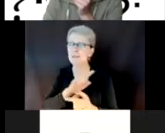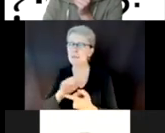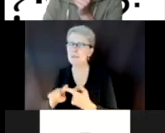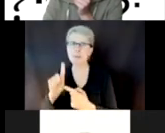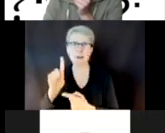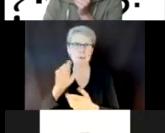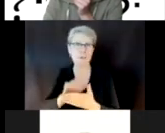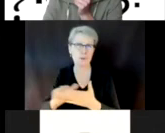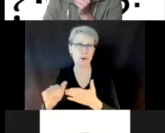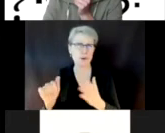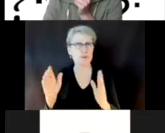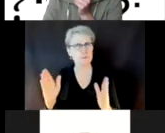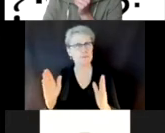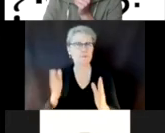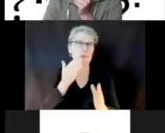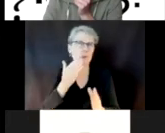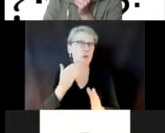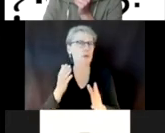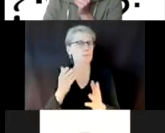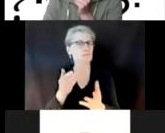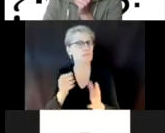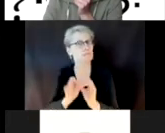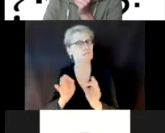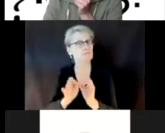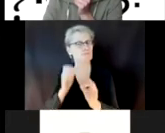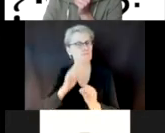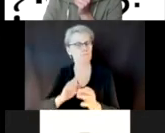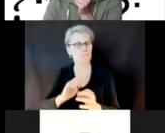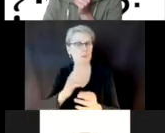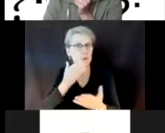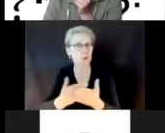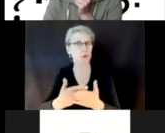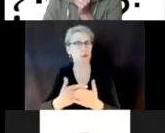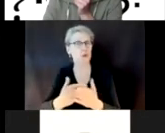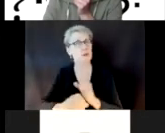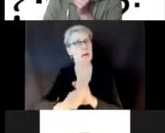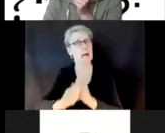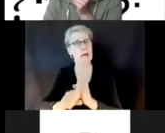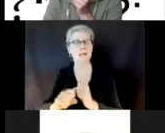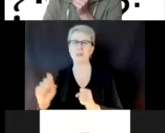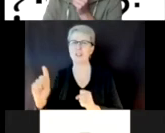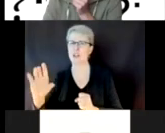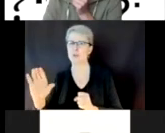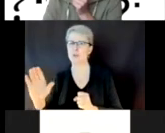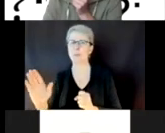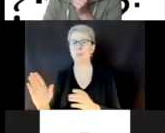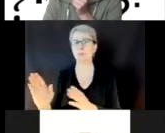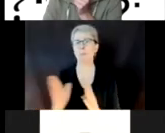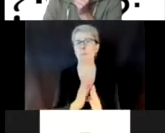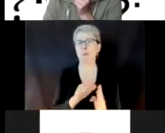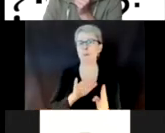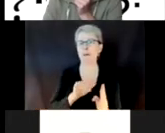is probably a decent budget for an ad. Start on the lower end of that. Start with $25, watch